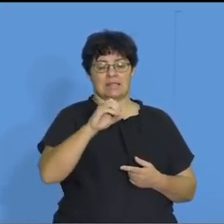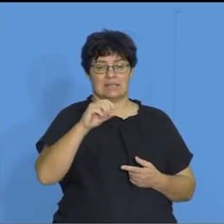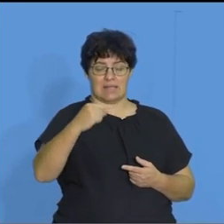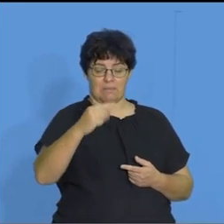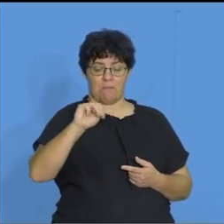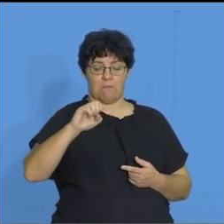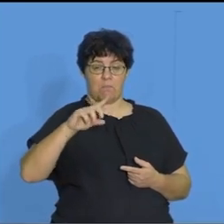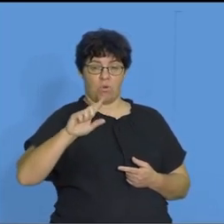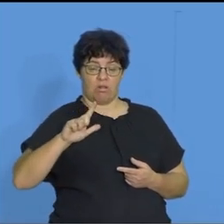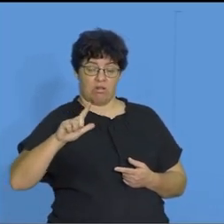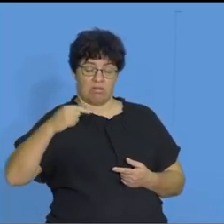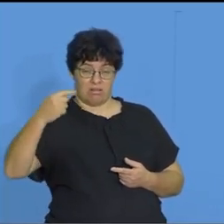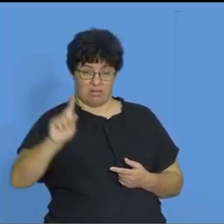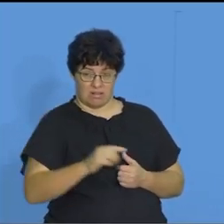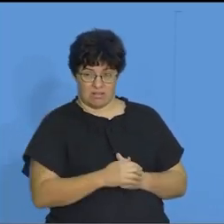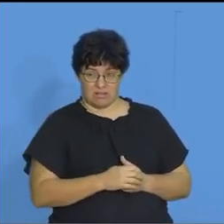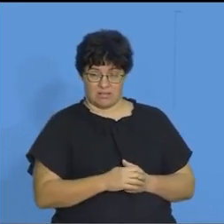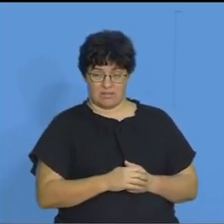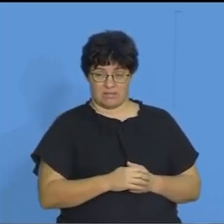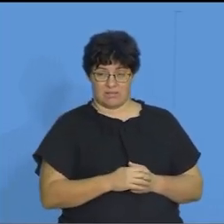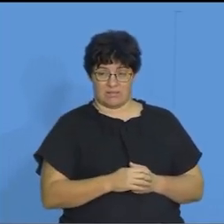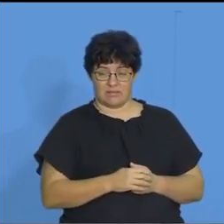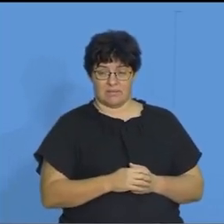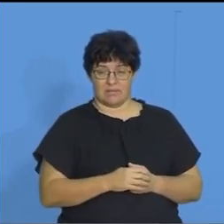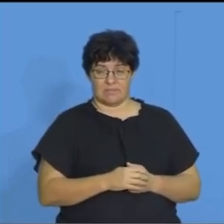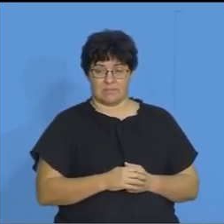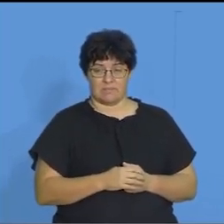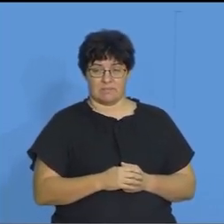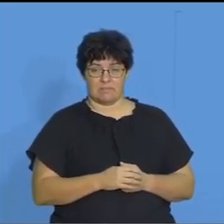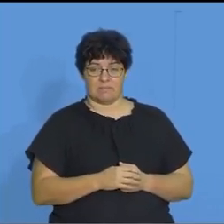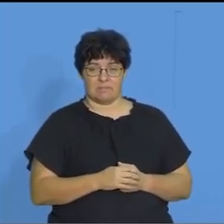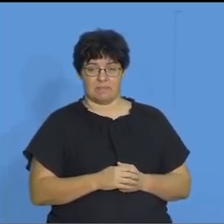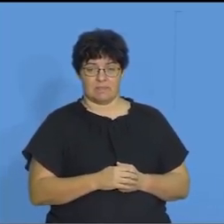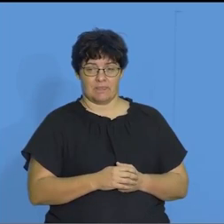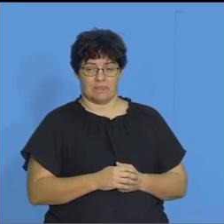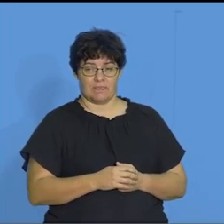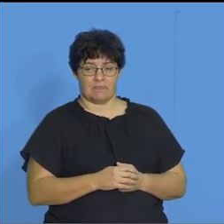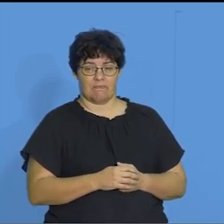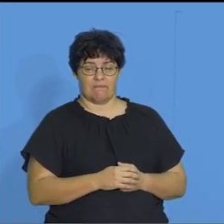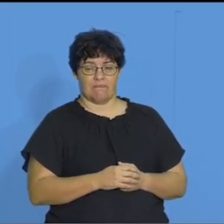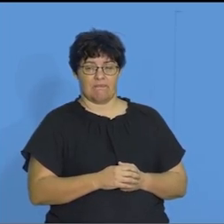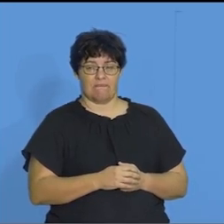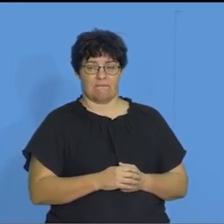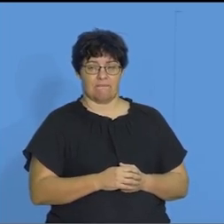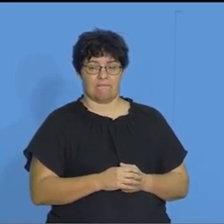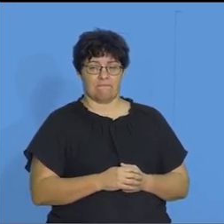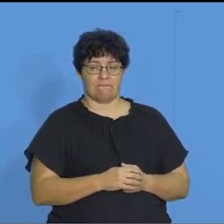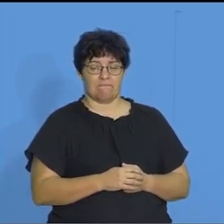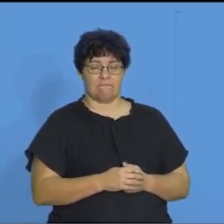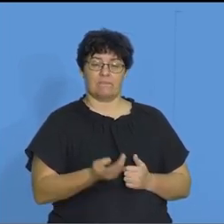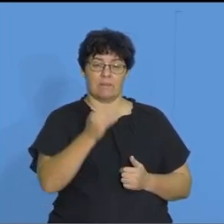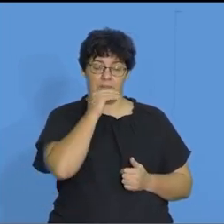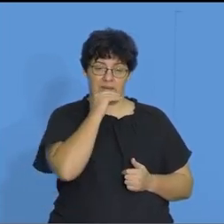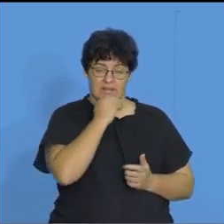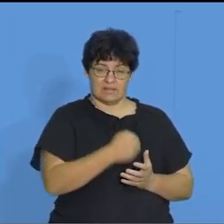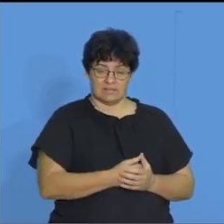per mole, right? So that's 100 grams per mole, right? So in other